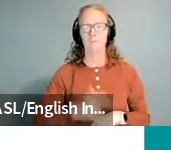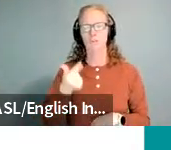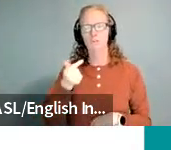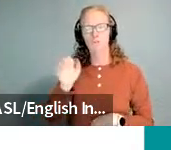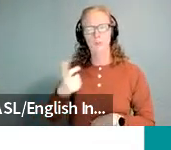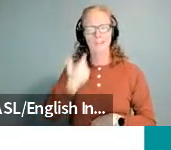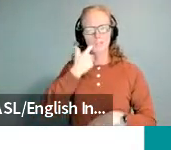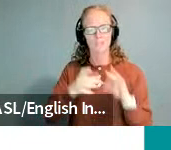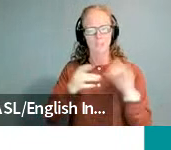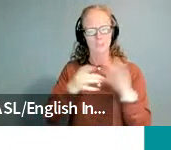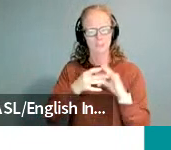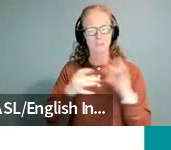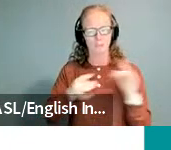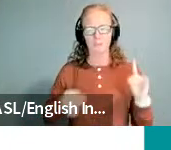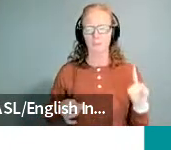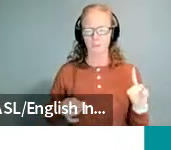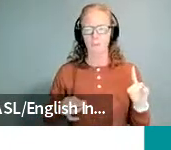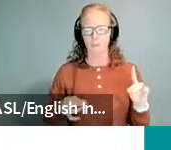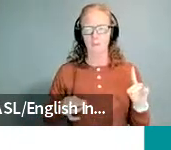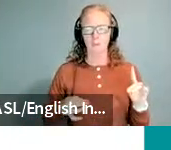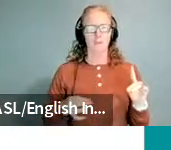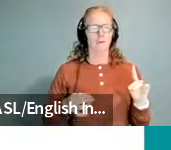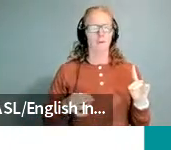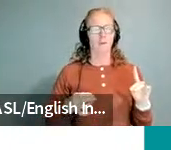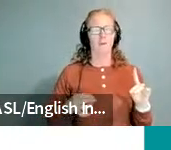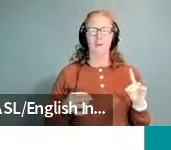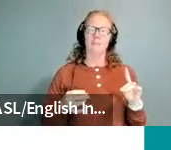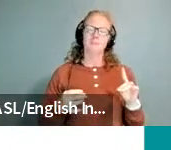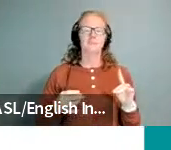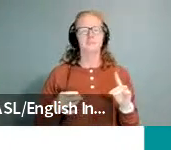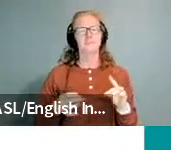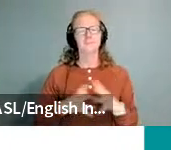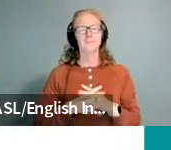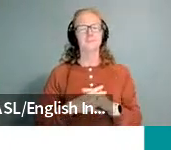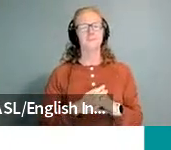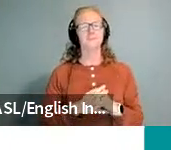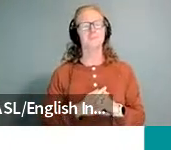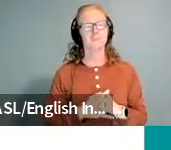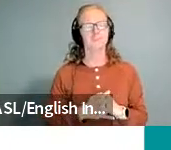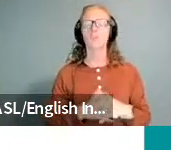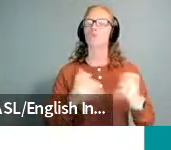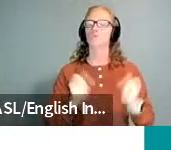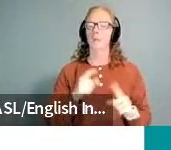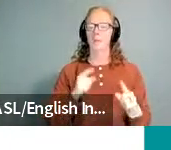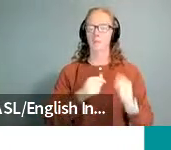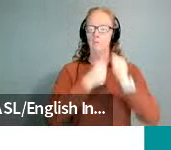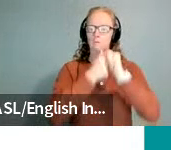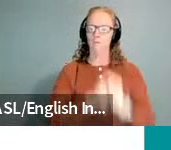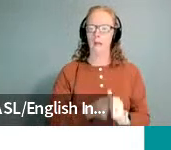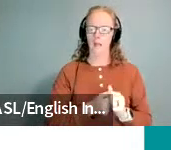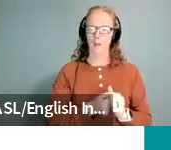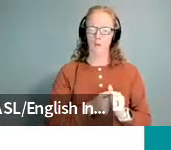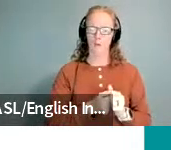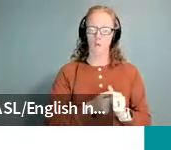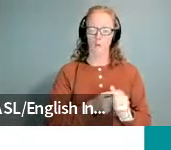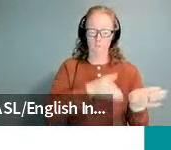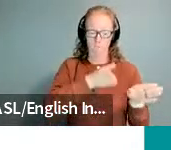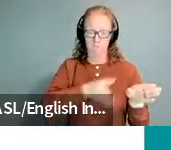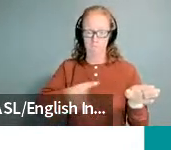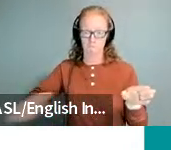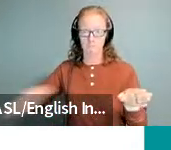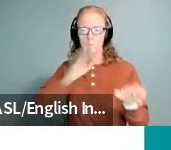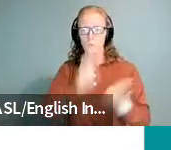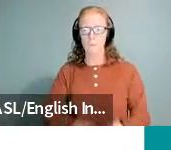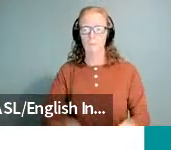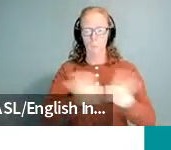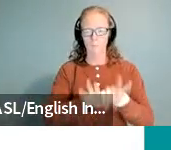talking about a little earlier about, that really trying to stay on target is very important for this program. But